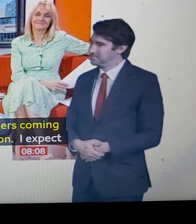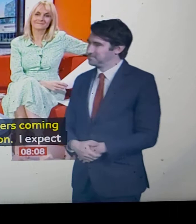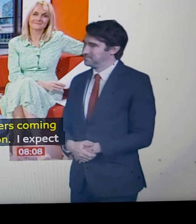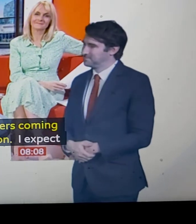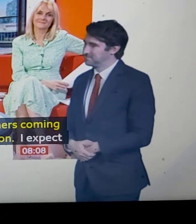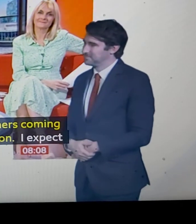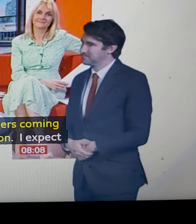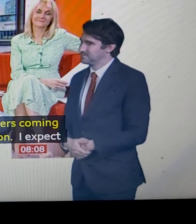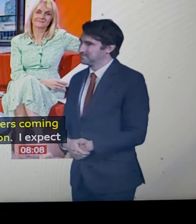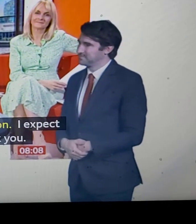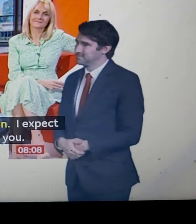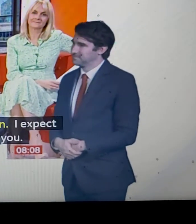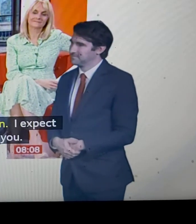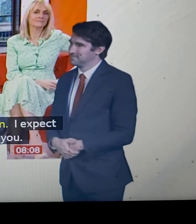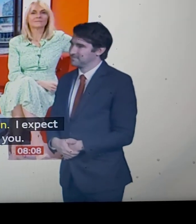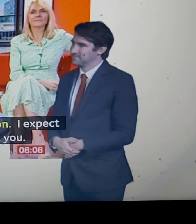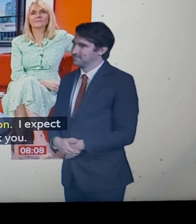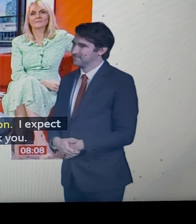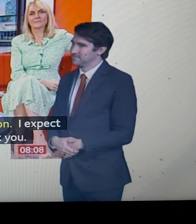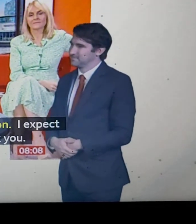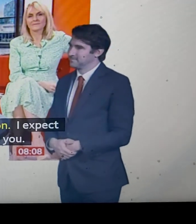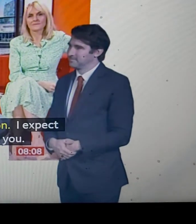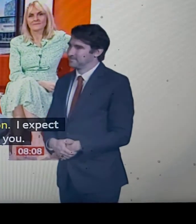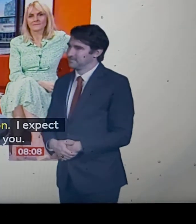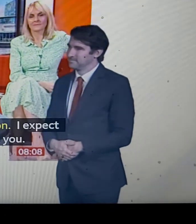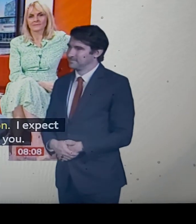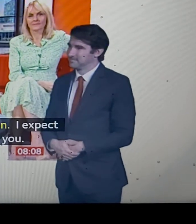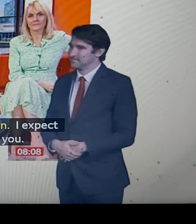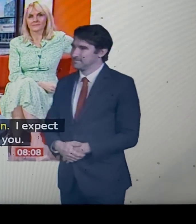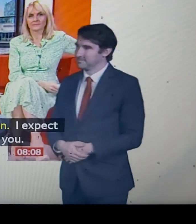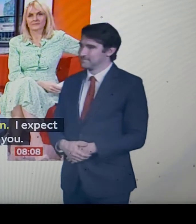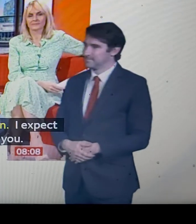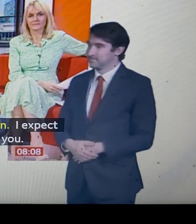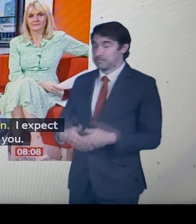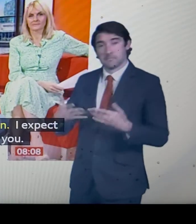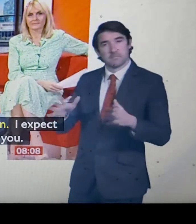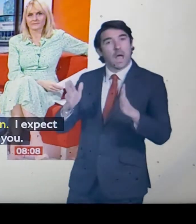we're going to expand it essentially by almost 10 times so that we get more detail.